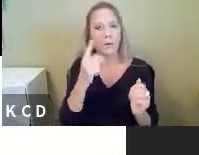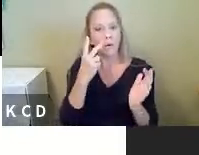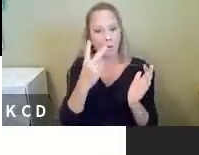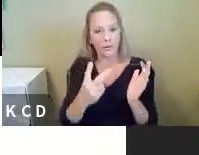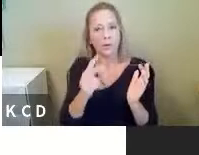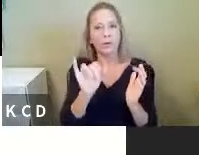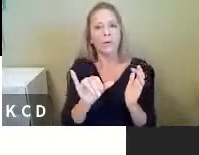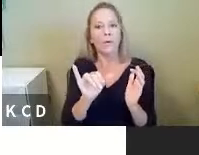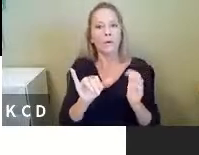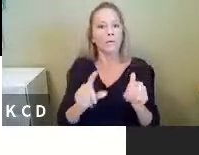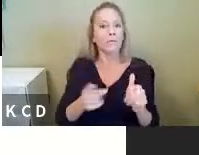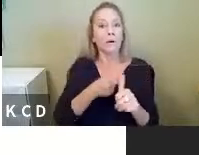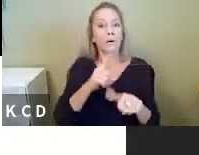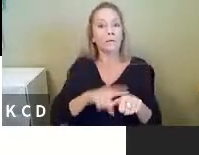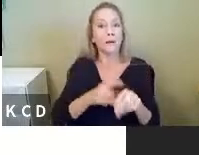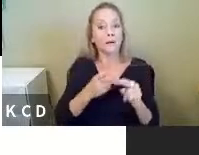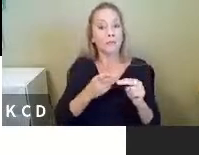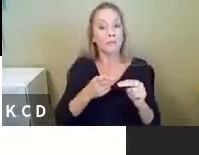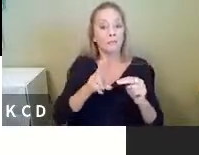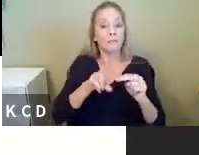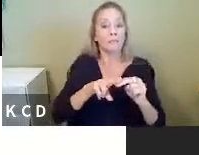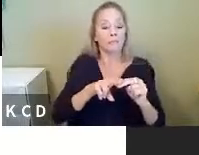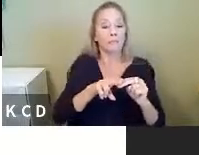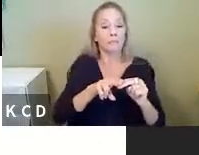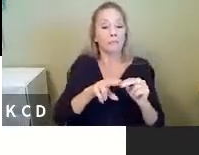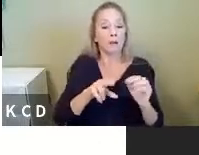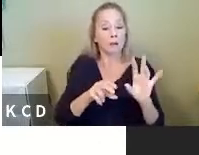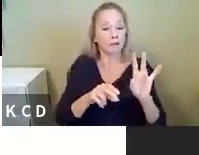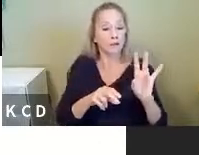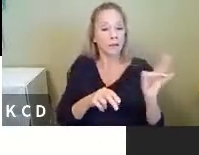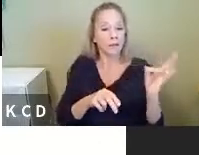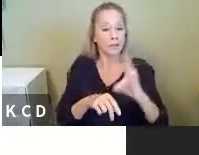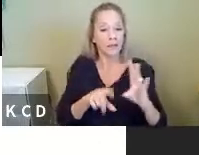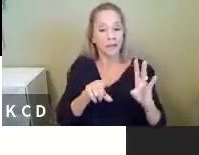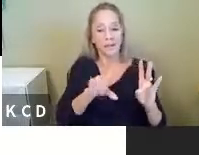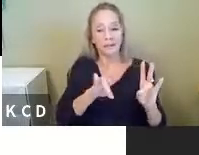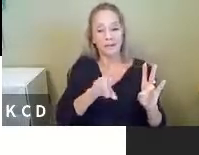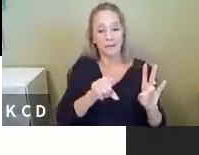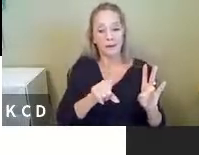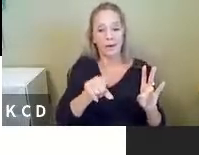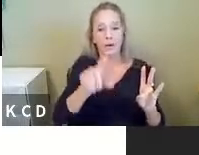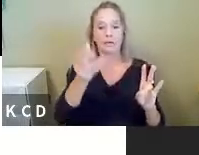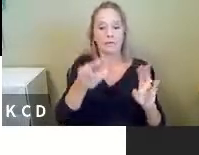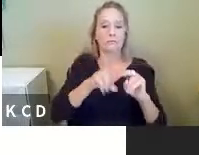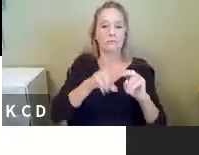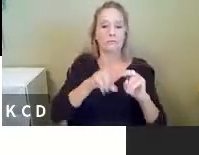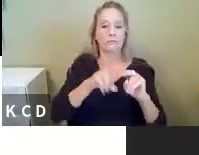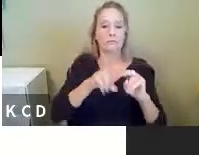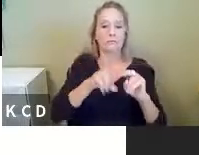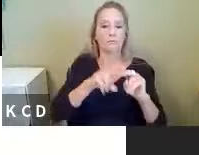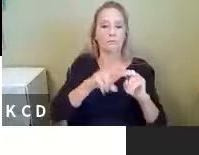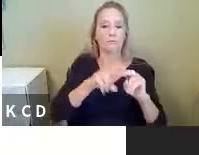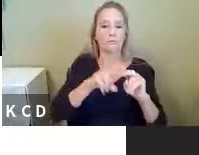we increased, in 7 days, we went from 71 to 101, and then another 7 days, we